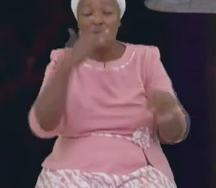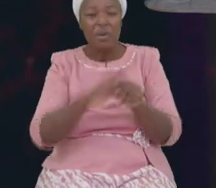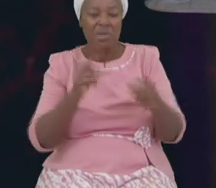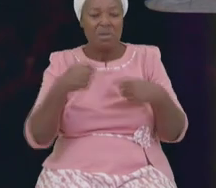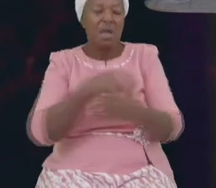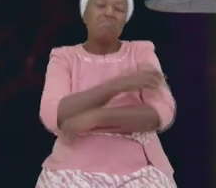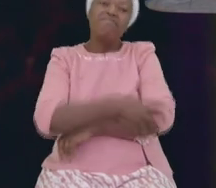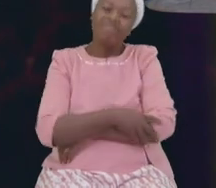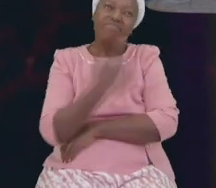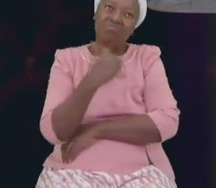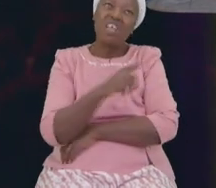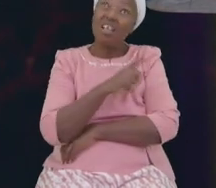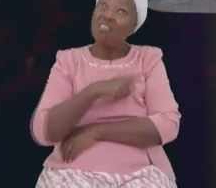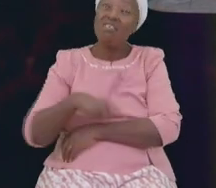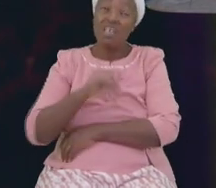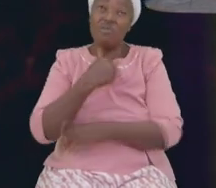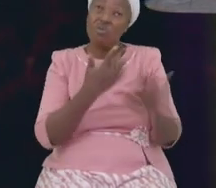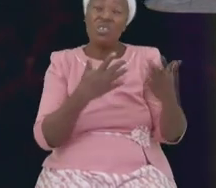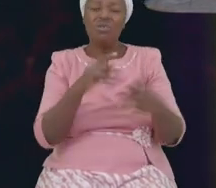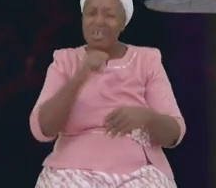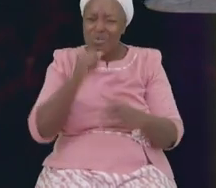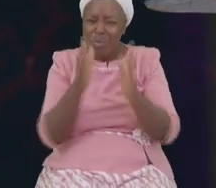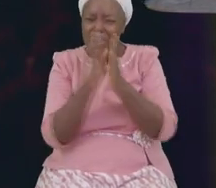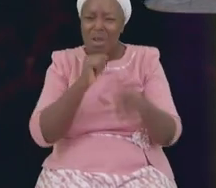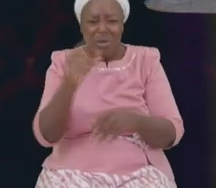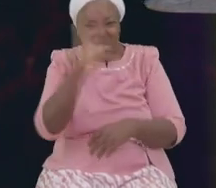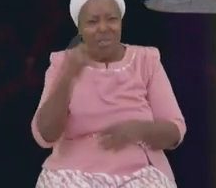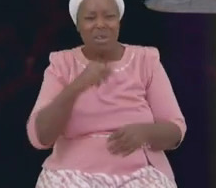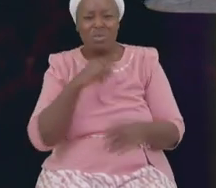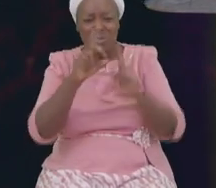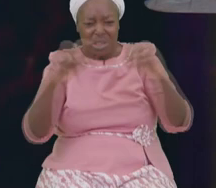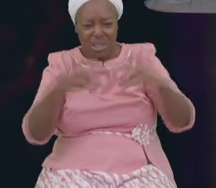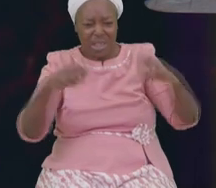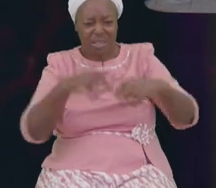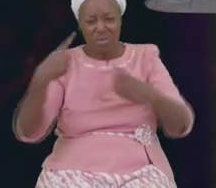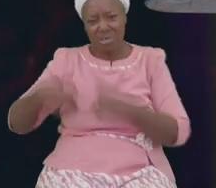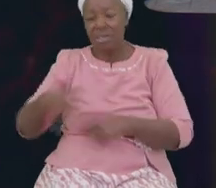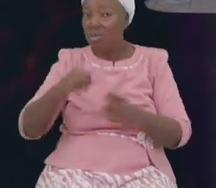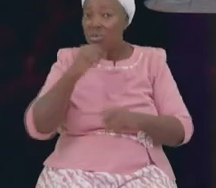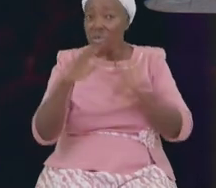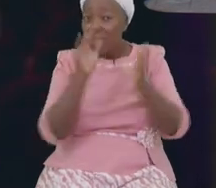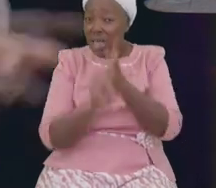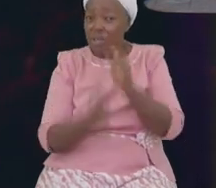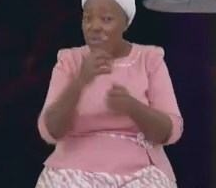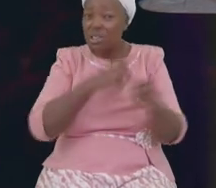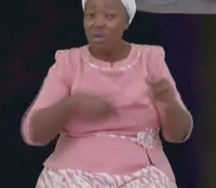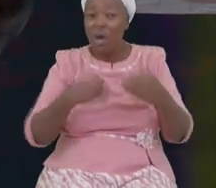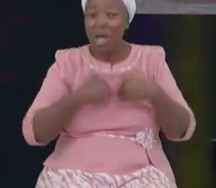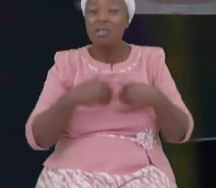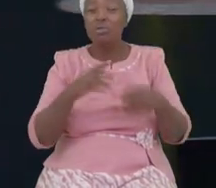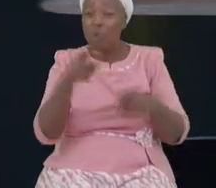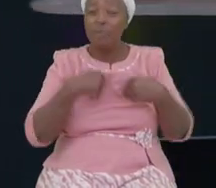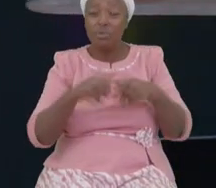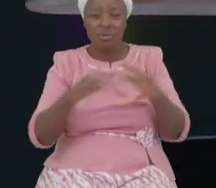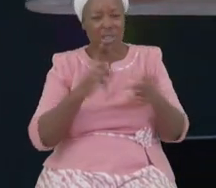are not praying. You're not seeking, you're not searching your heart, and you're not doing what ought to be done, and you just say, I'm waiting. Look